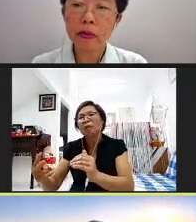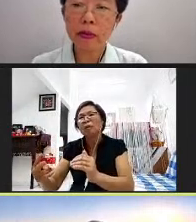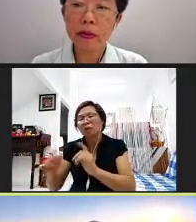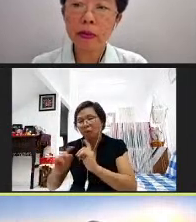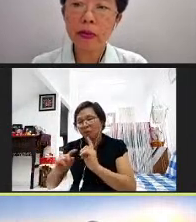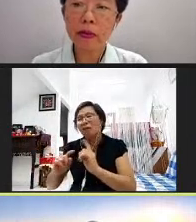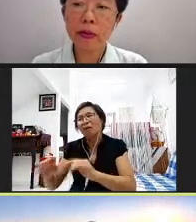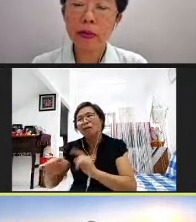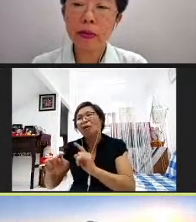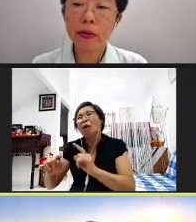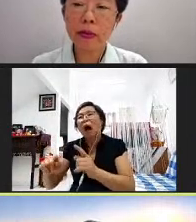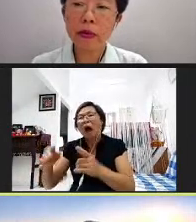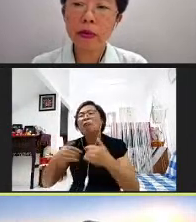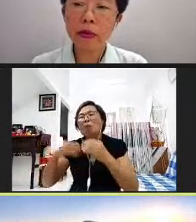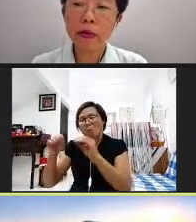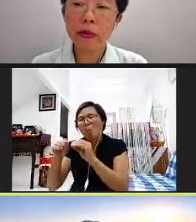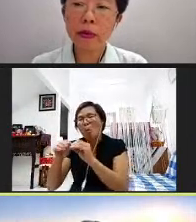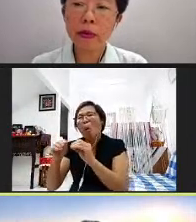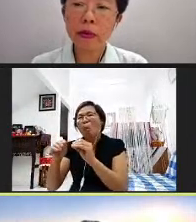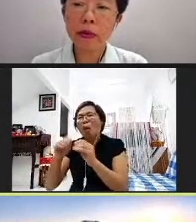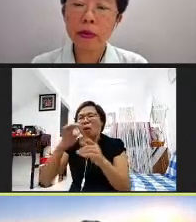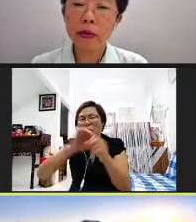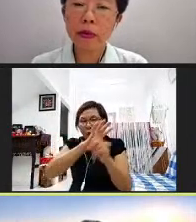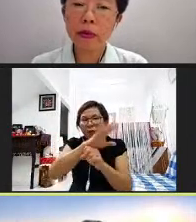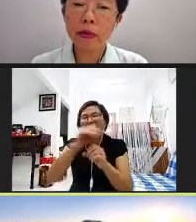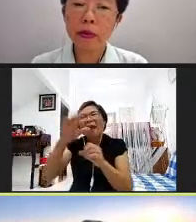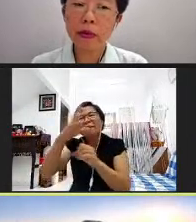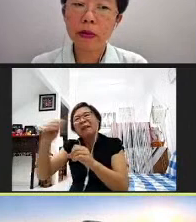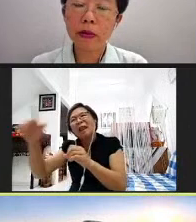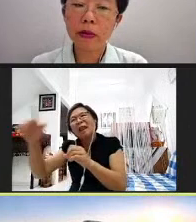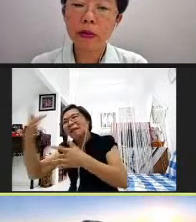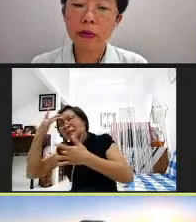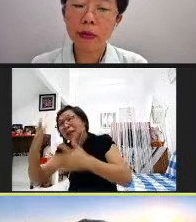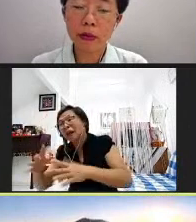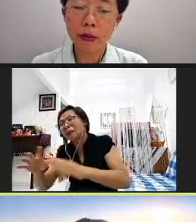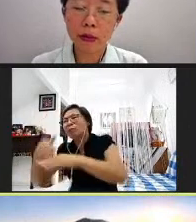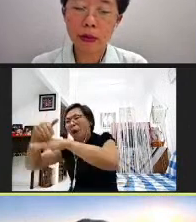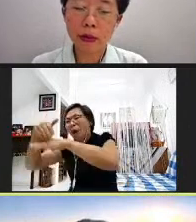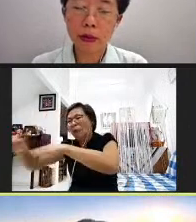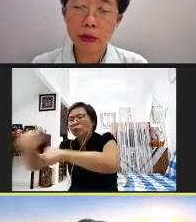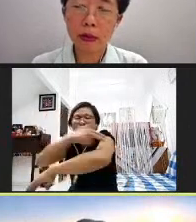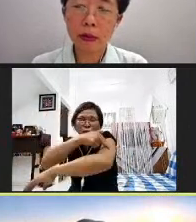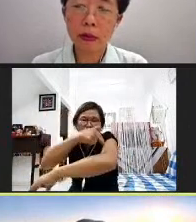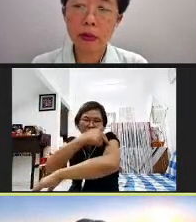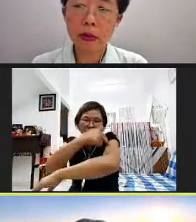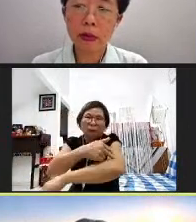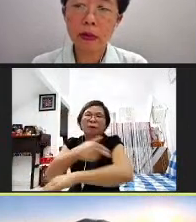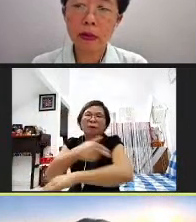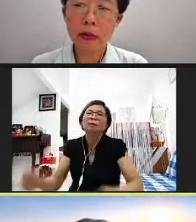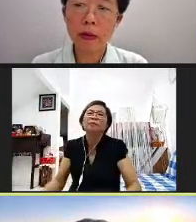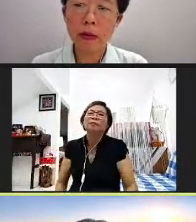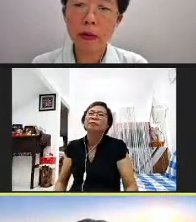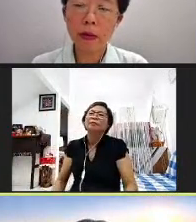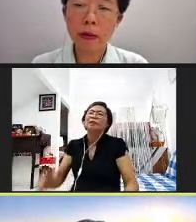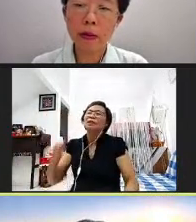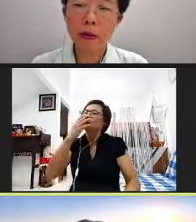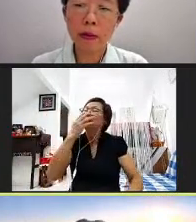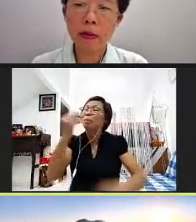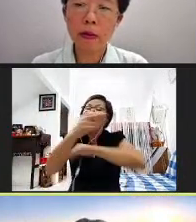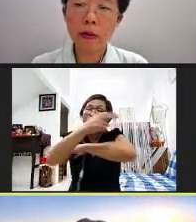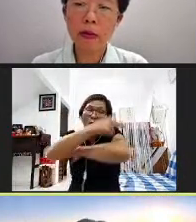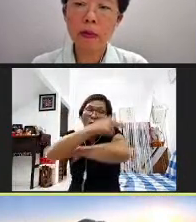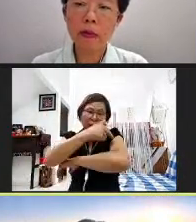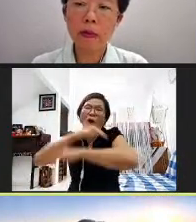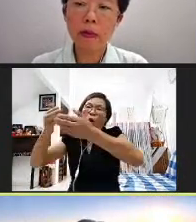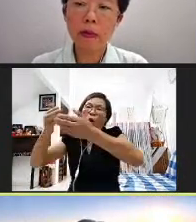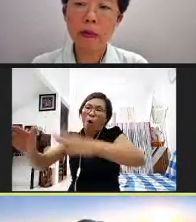the hospital. And those who are less severe will get to the district hospital, where open up as a COVID